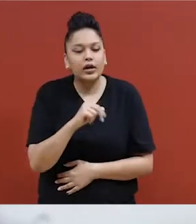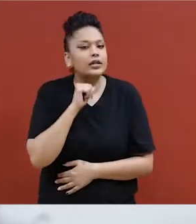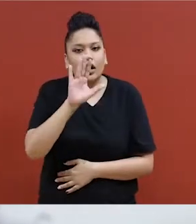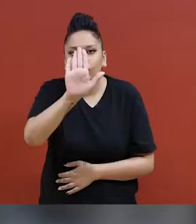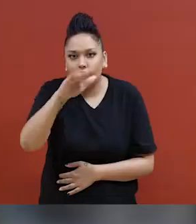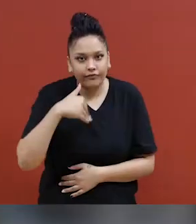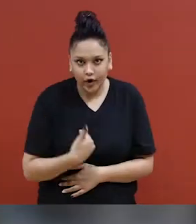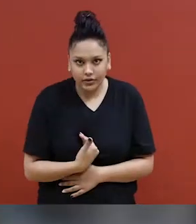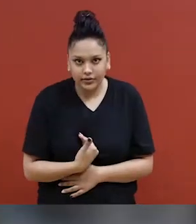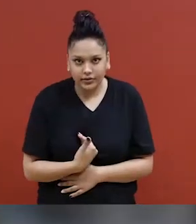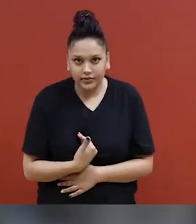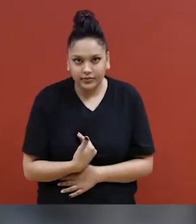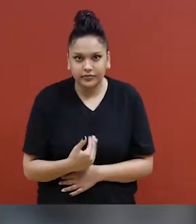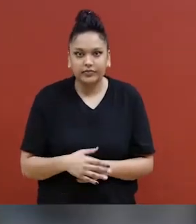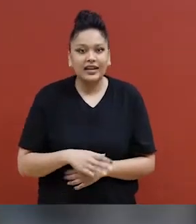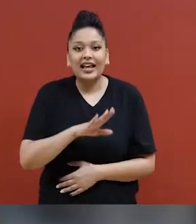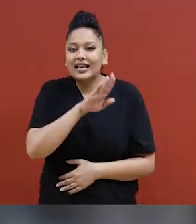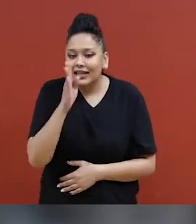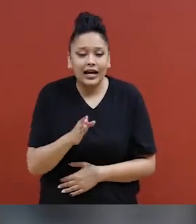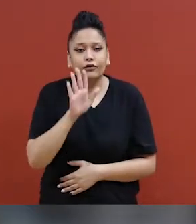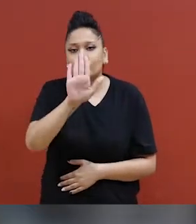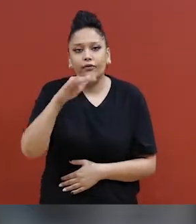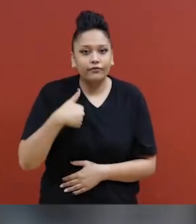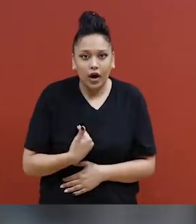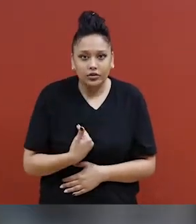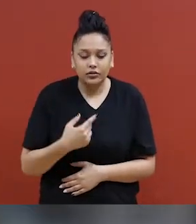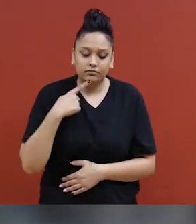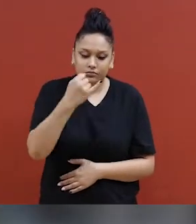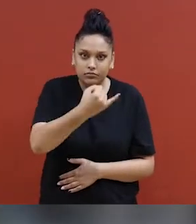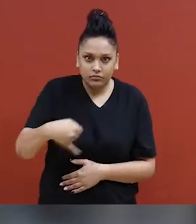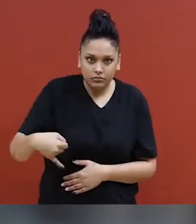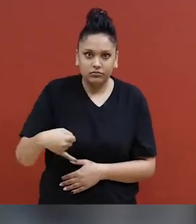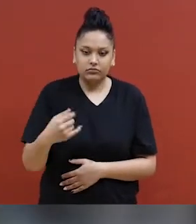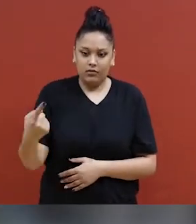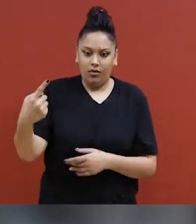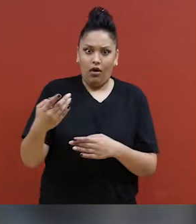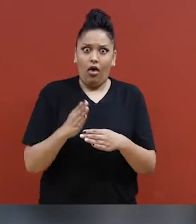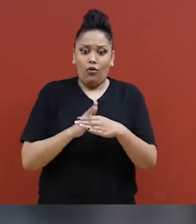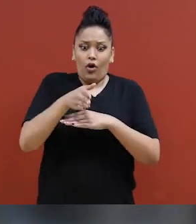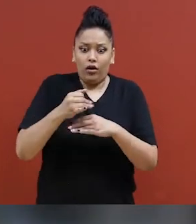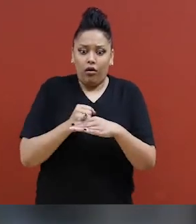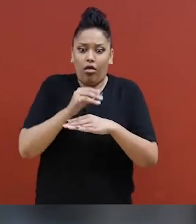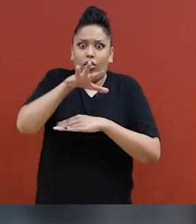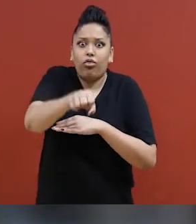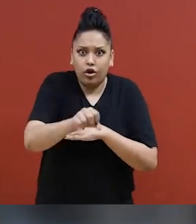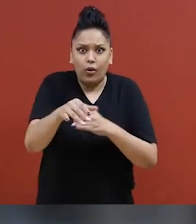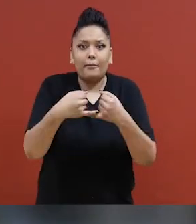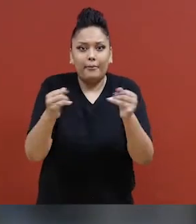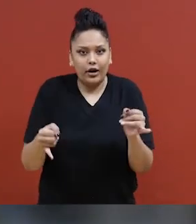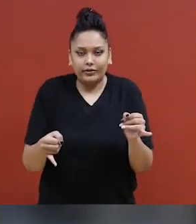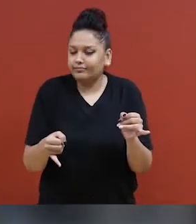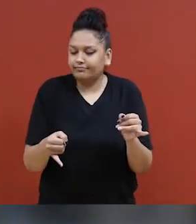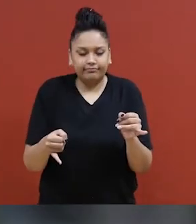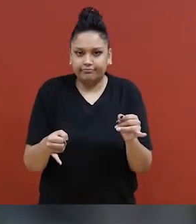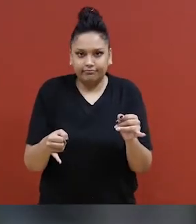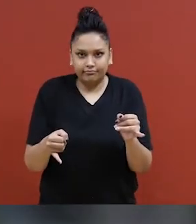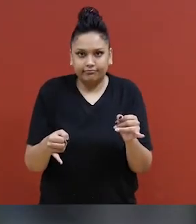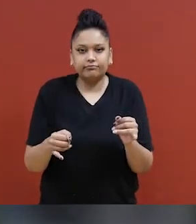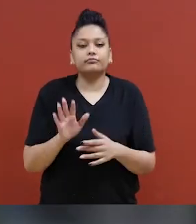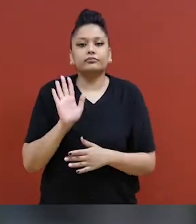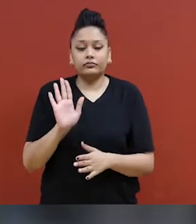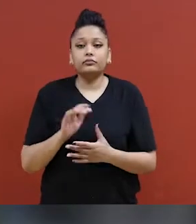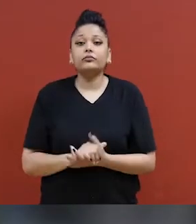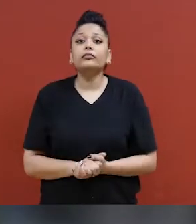matter. It's not your fault. It's never your fault if someone crosses the line. And then, of course, what we